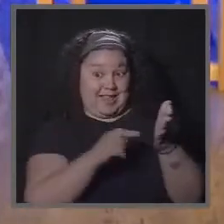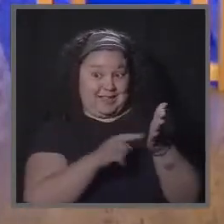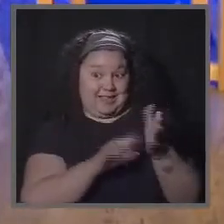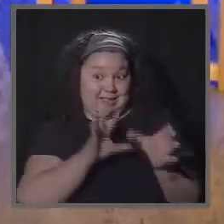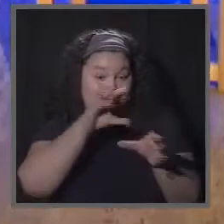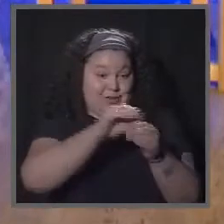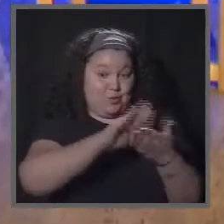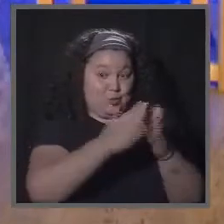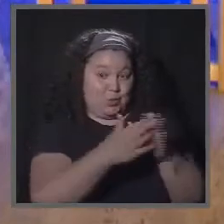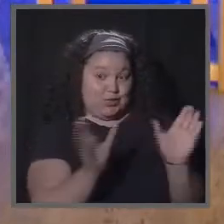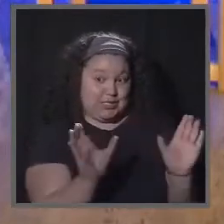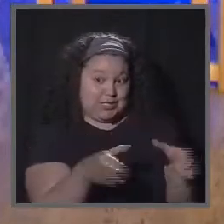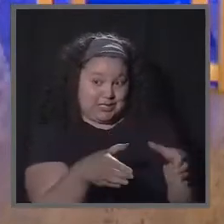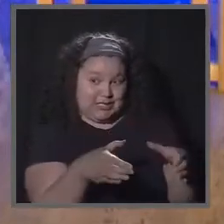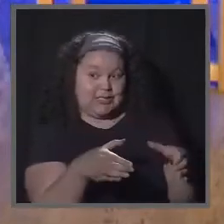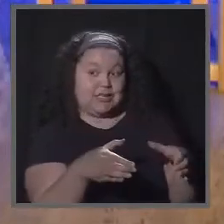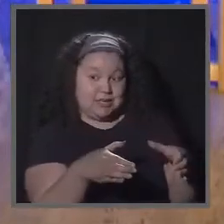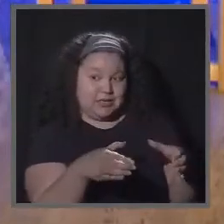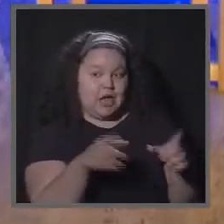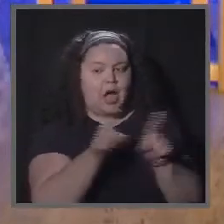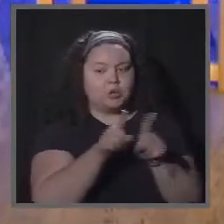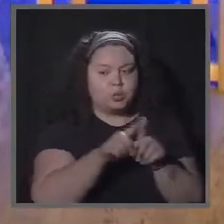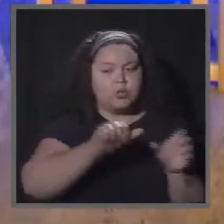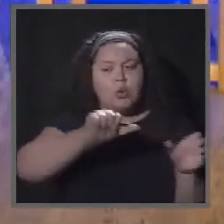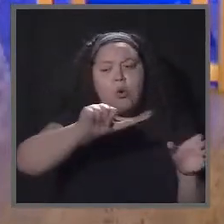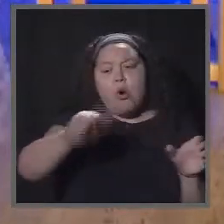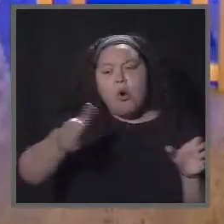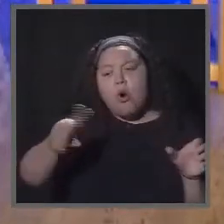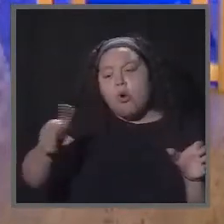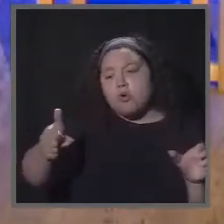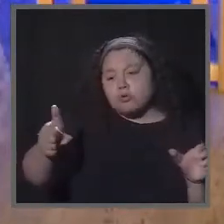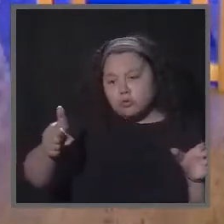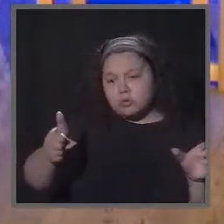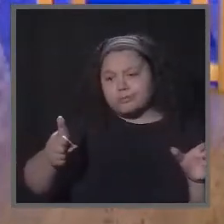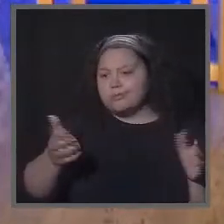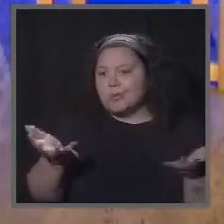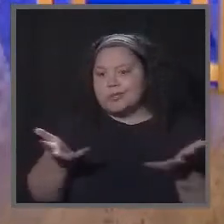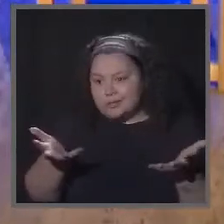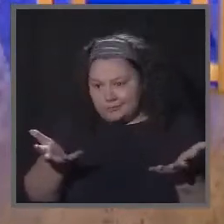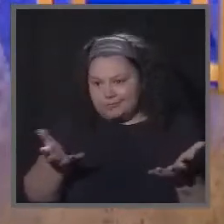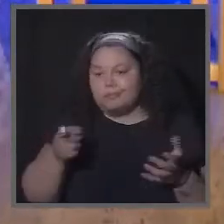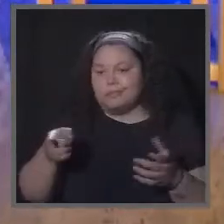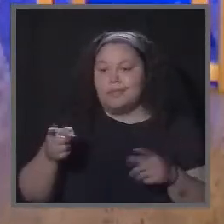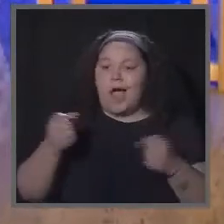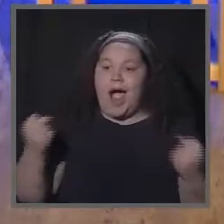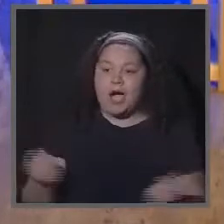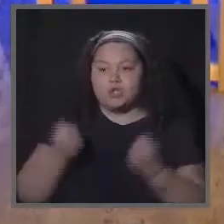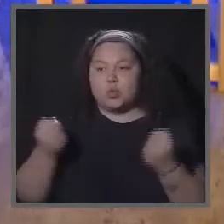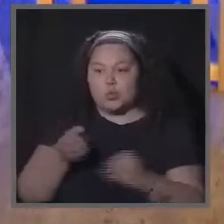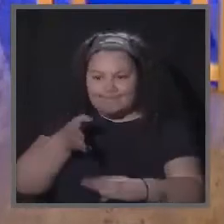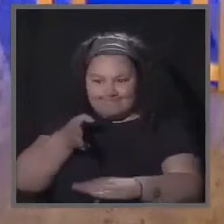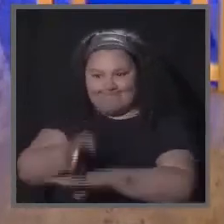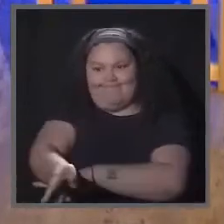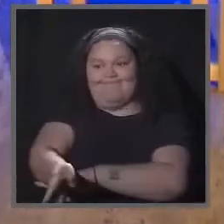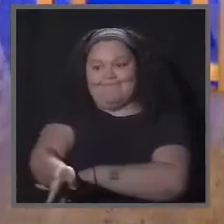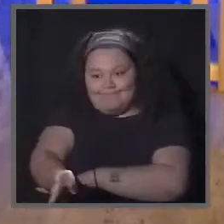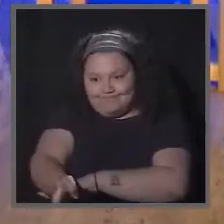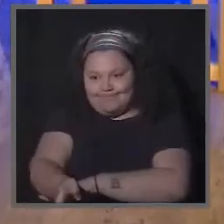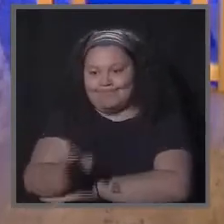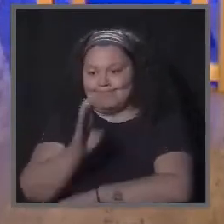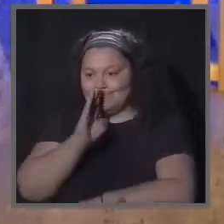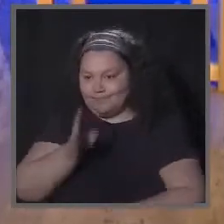intervention. When I'm talking about participative or participatory and community activities, I'm talking about a more